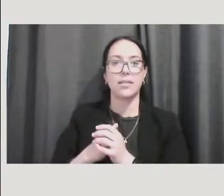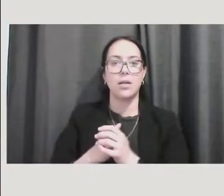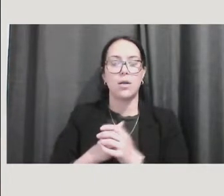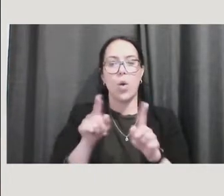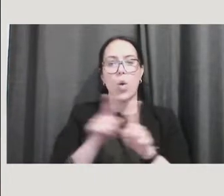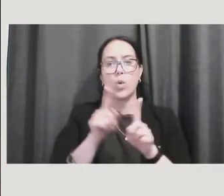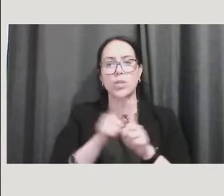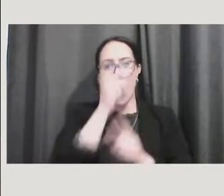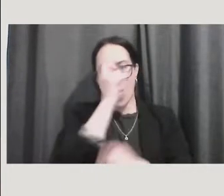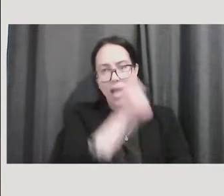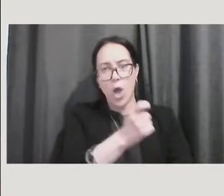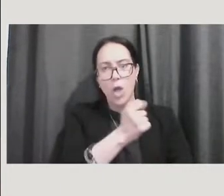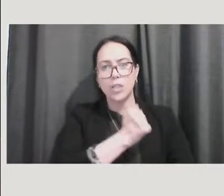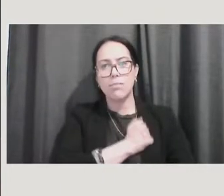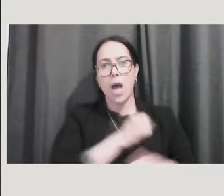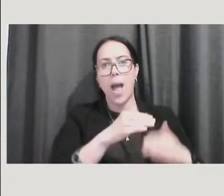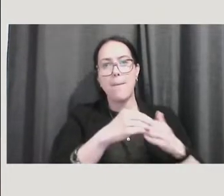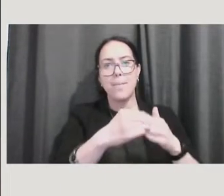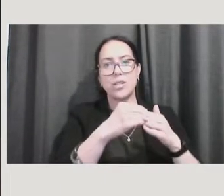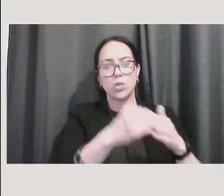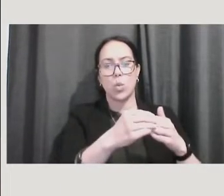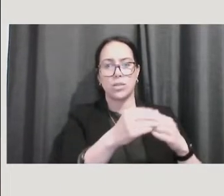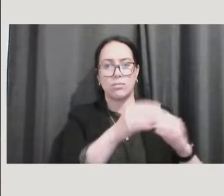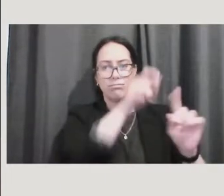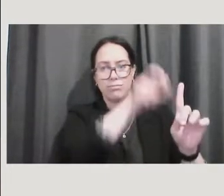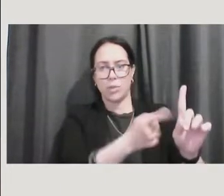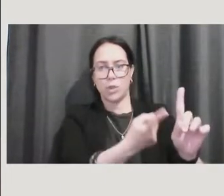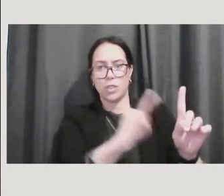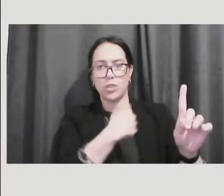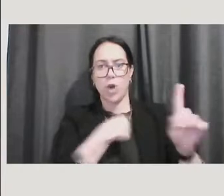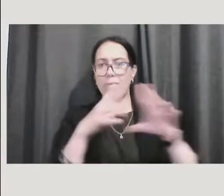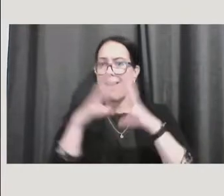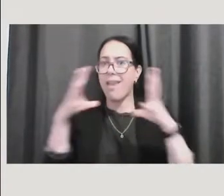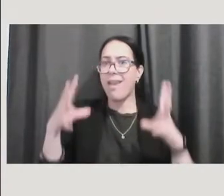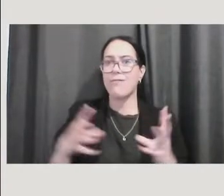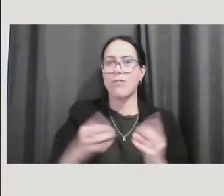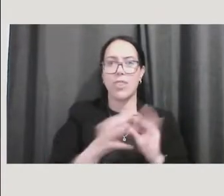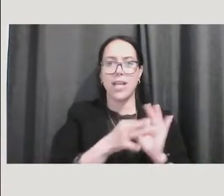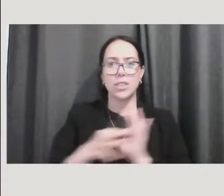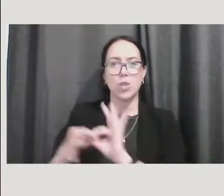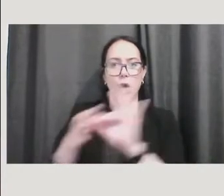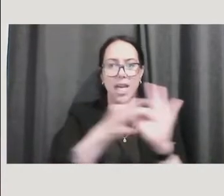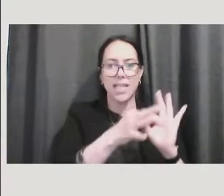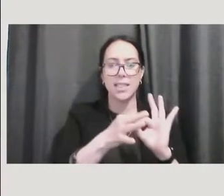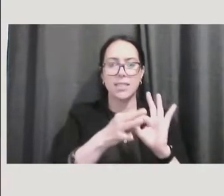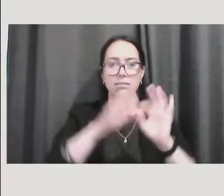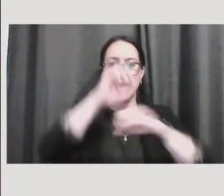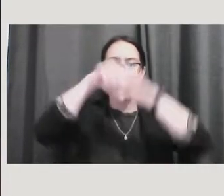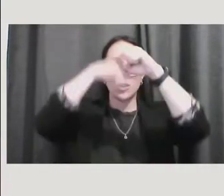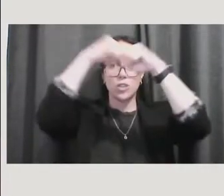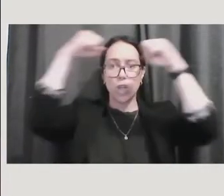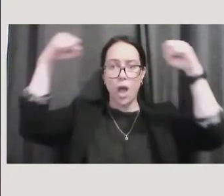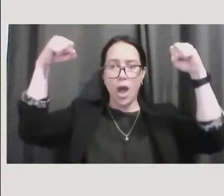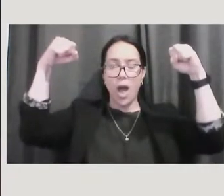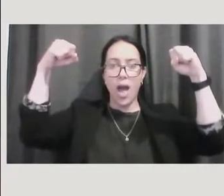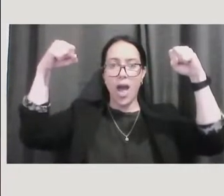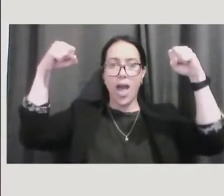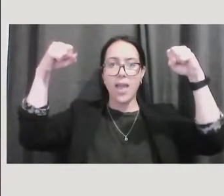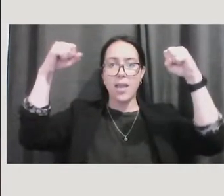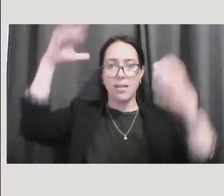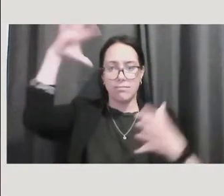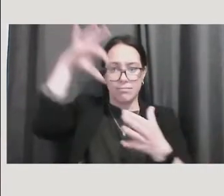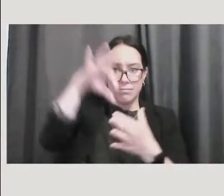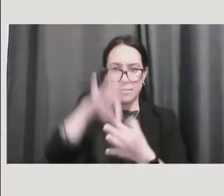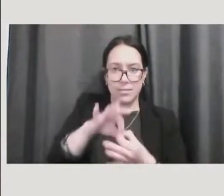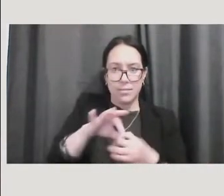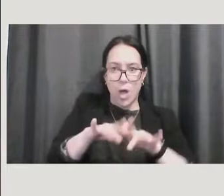um Tope once told me everything is connected from the sky to the ocean to the Earth to the very air we